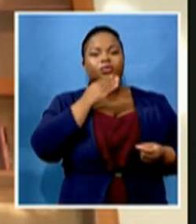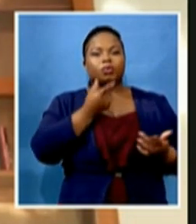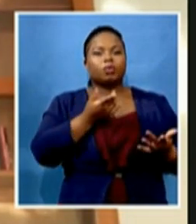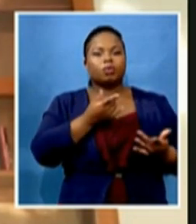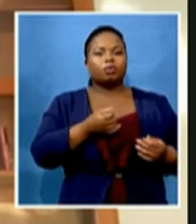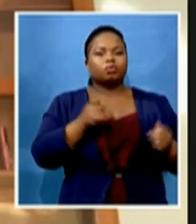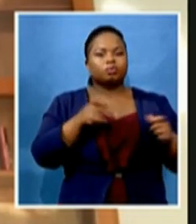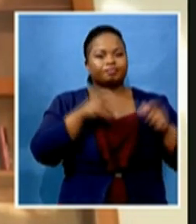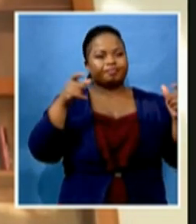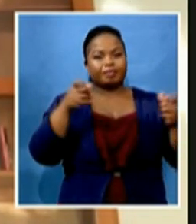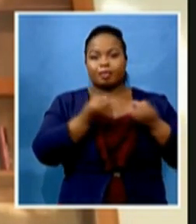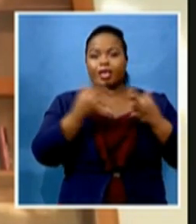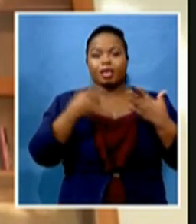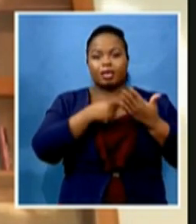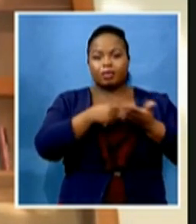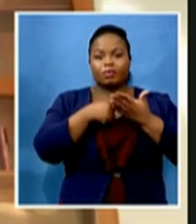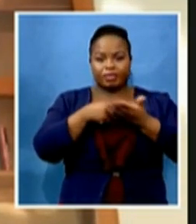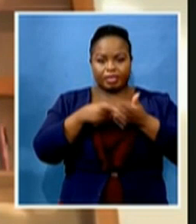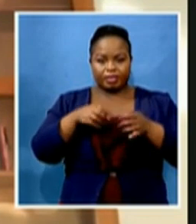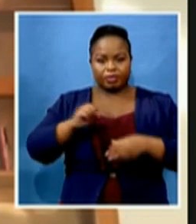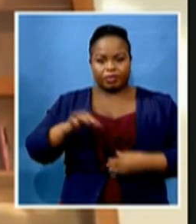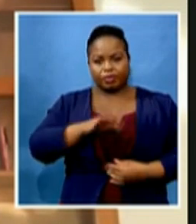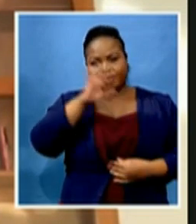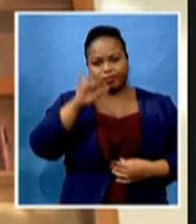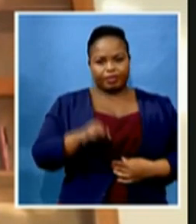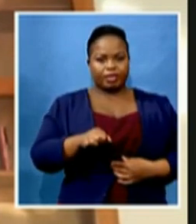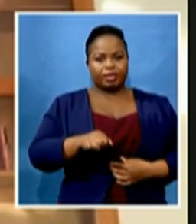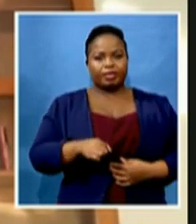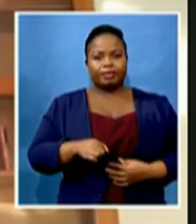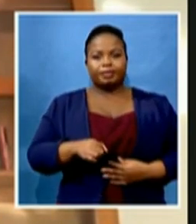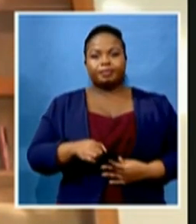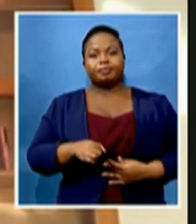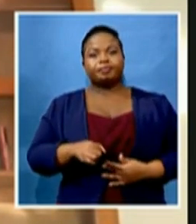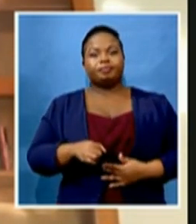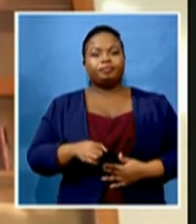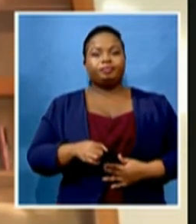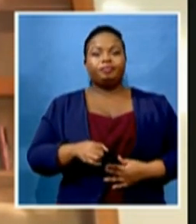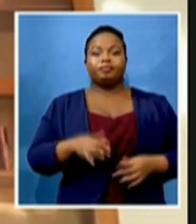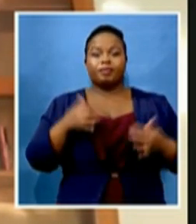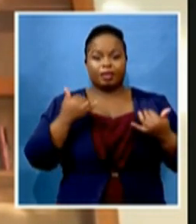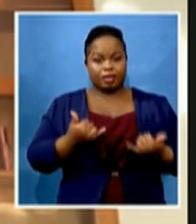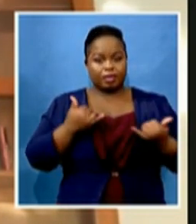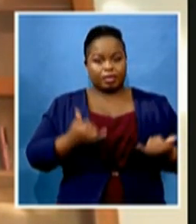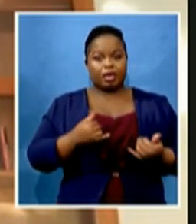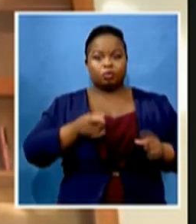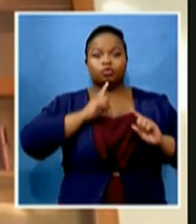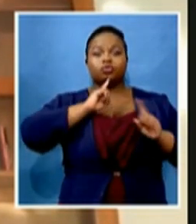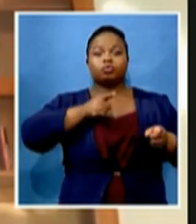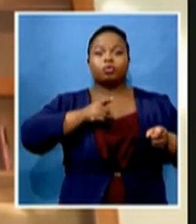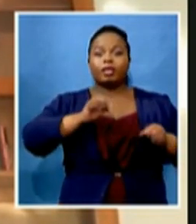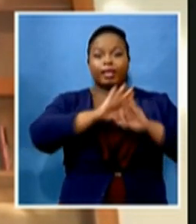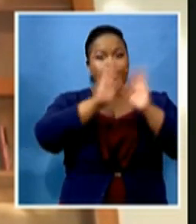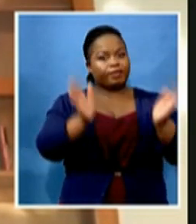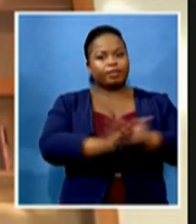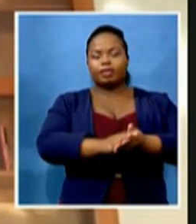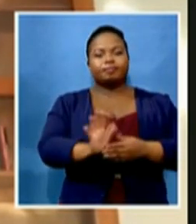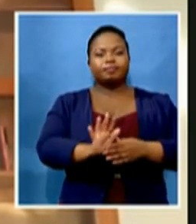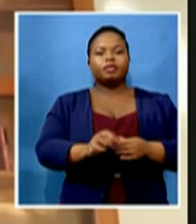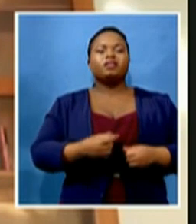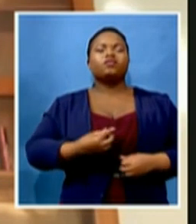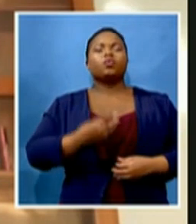not answer the questions this time around. We will just intervene where we wish to intervene, but